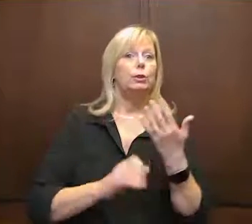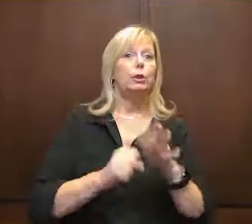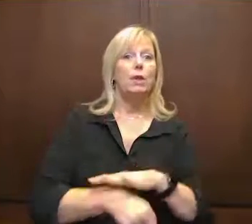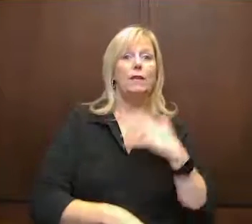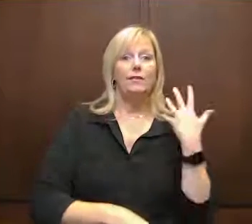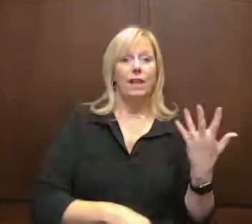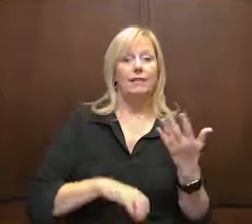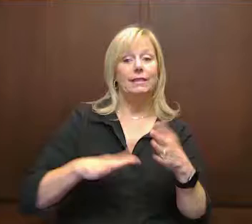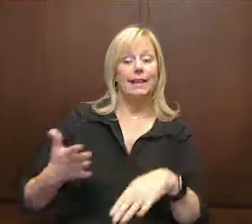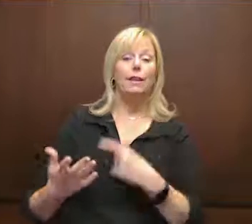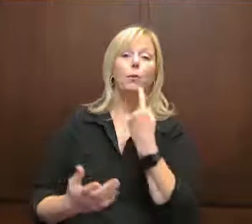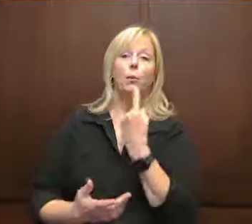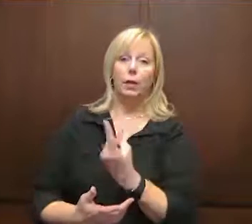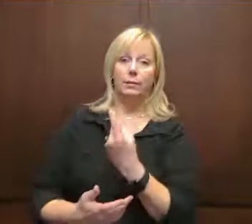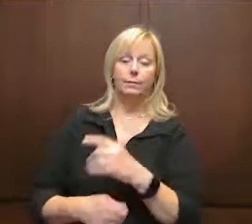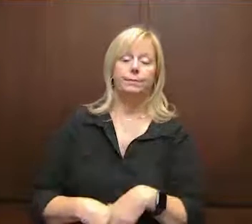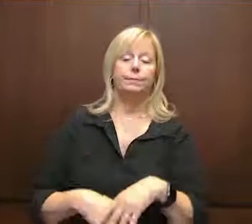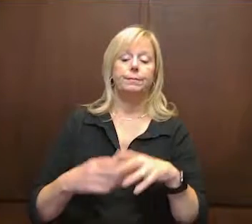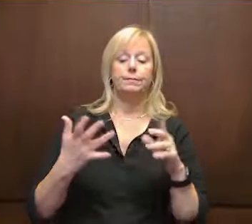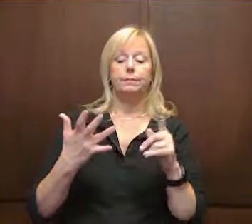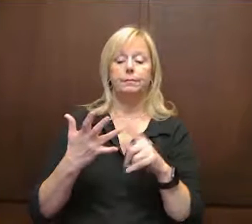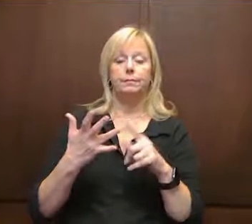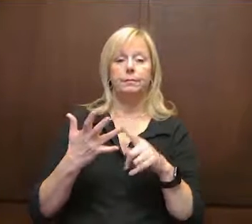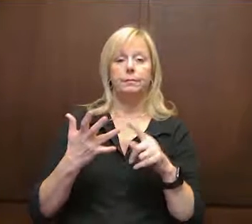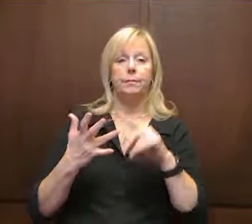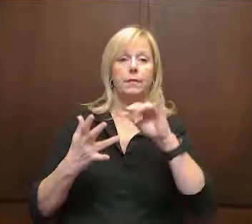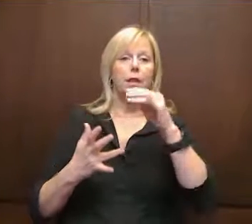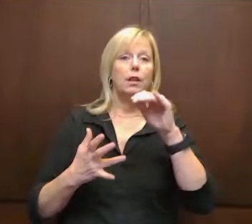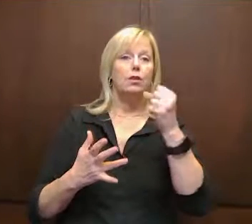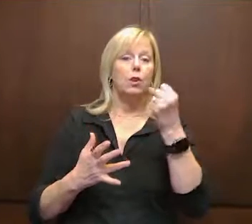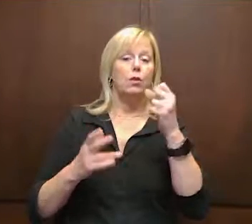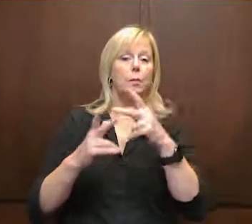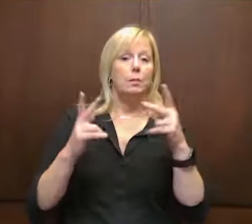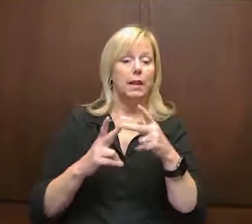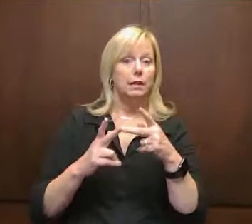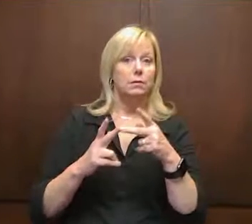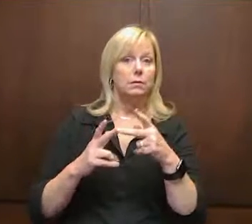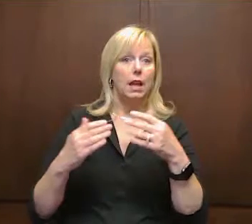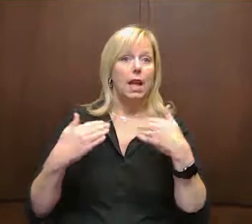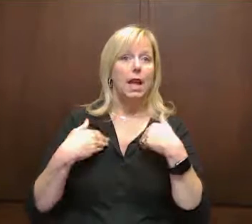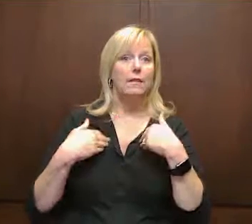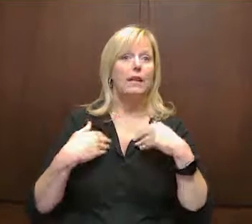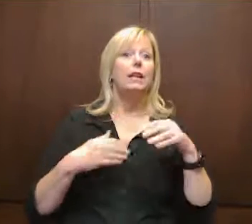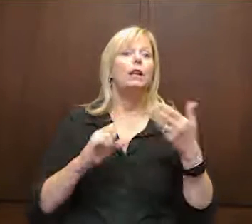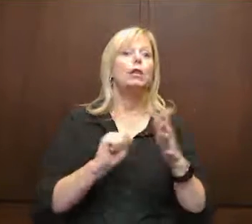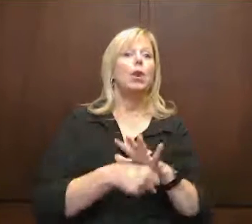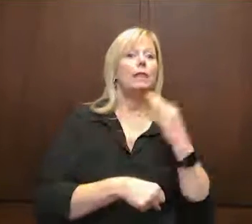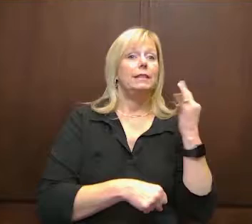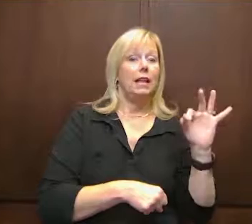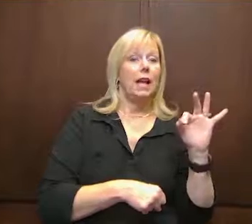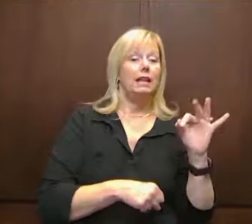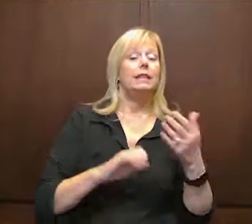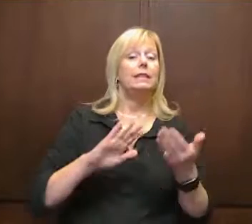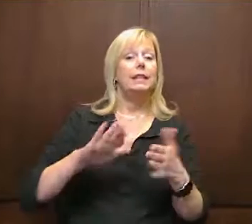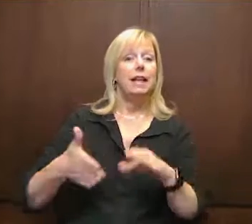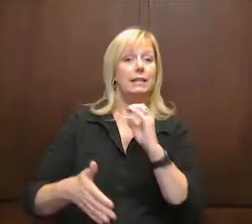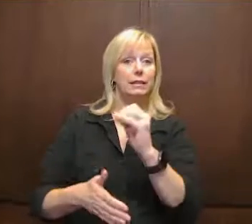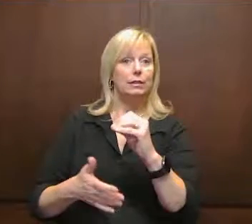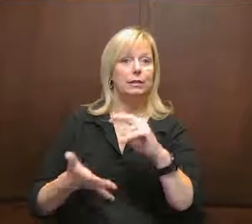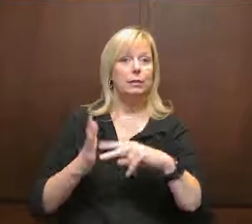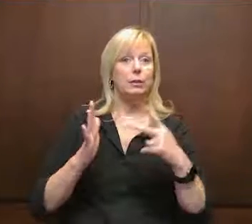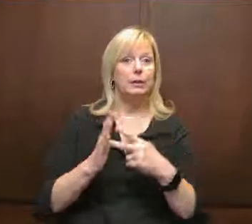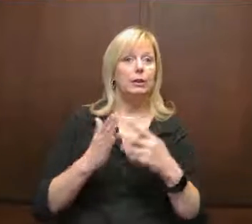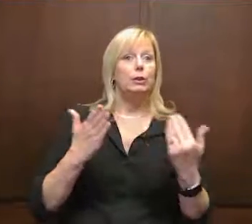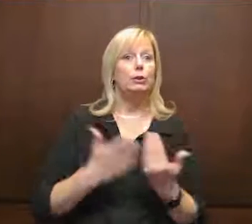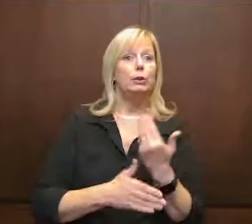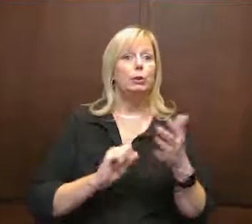cases and 1 death. For Joe's Place in Shiloh, they have 9 cases and 0 deaths, which is